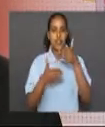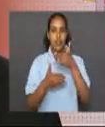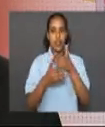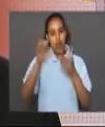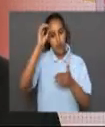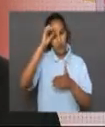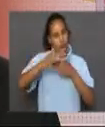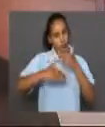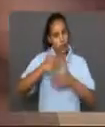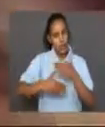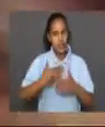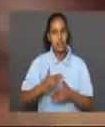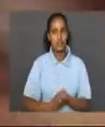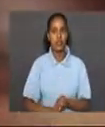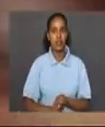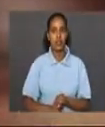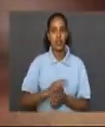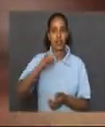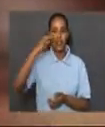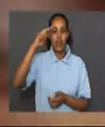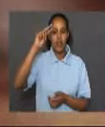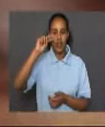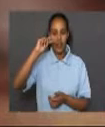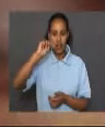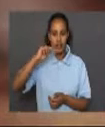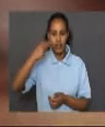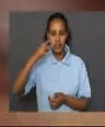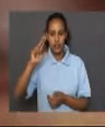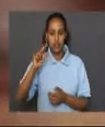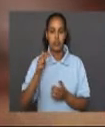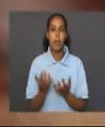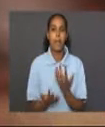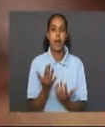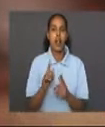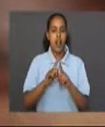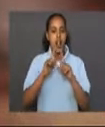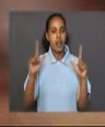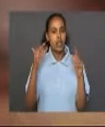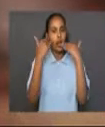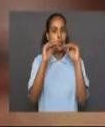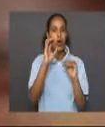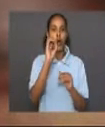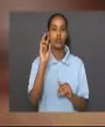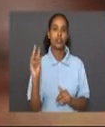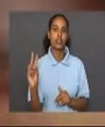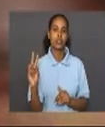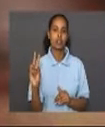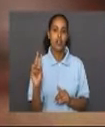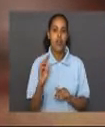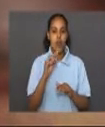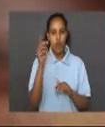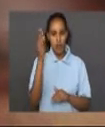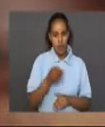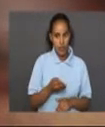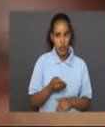of Ostwald's process, ammonia is burned with a large amount of oxygen